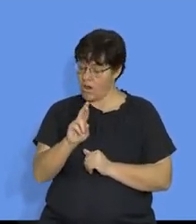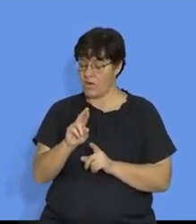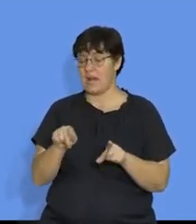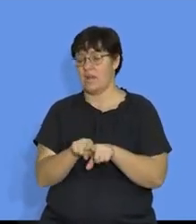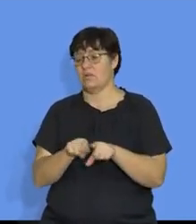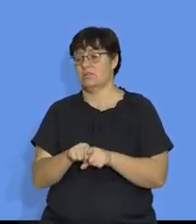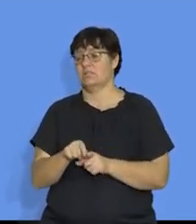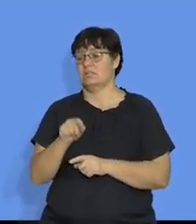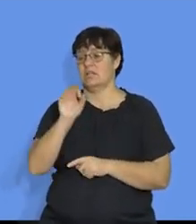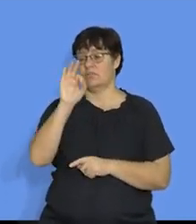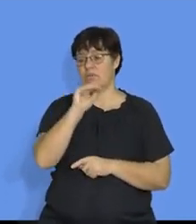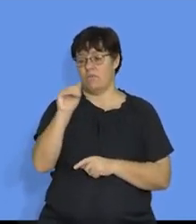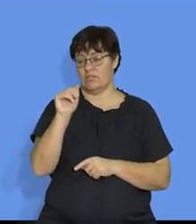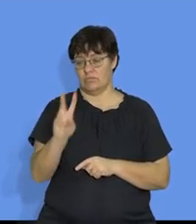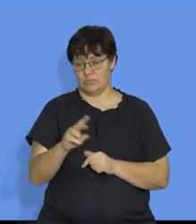to